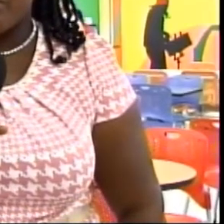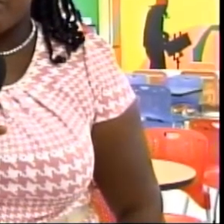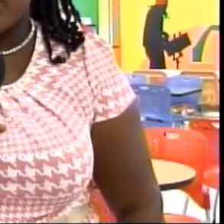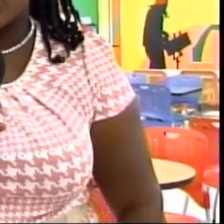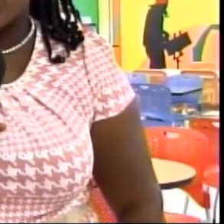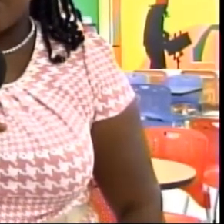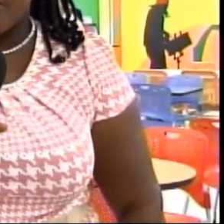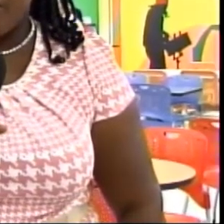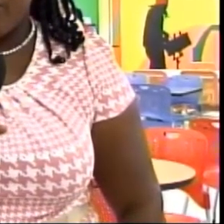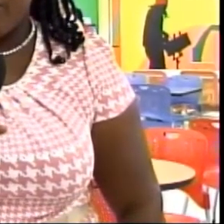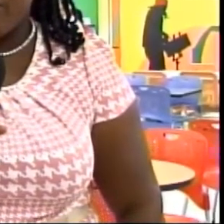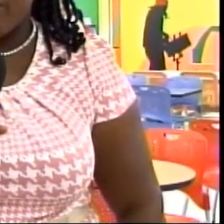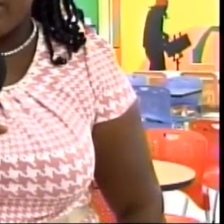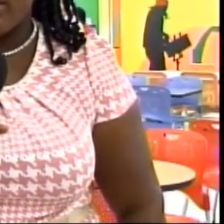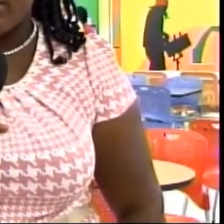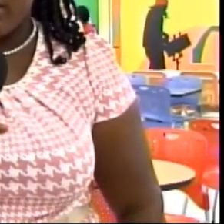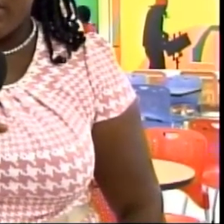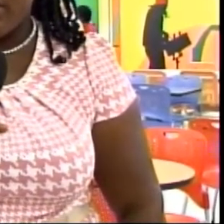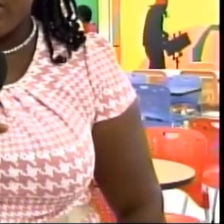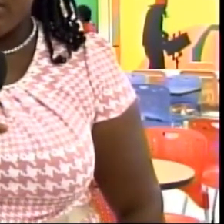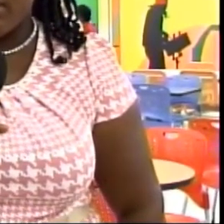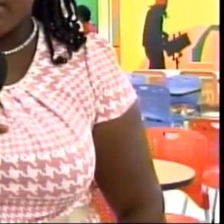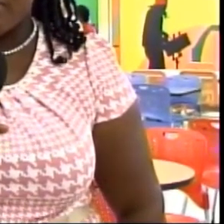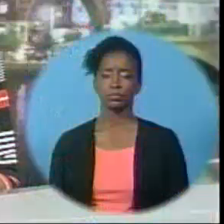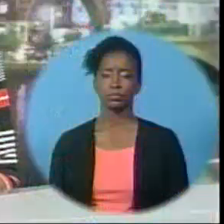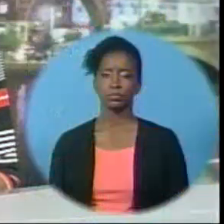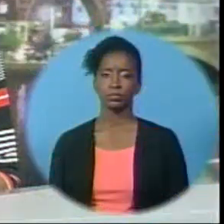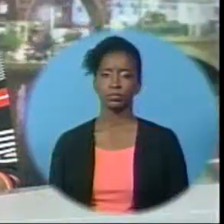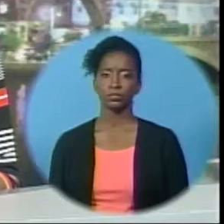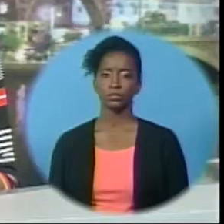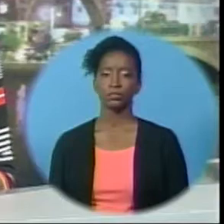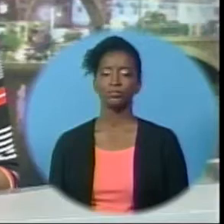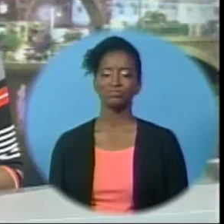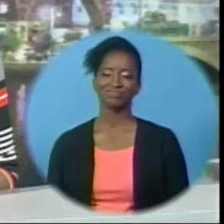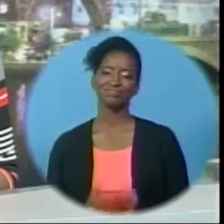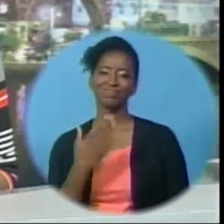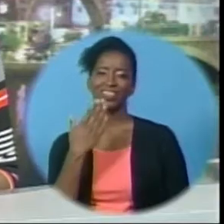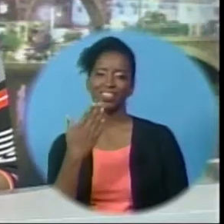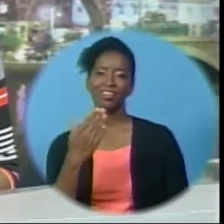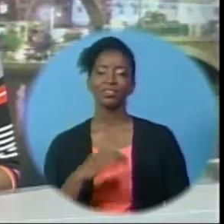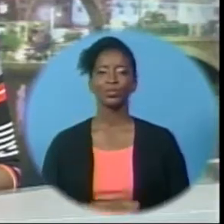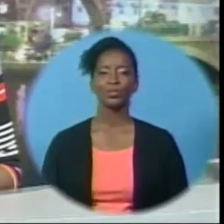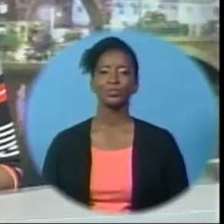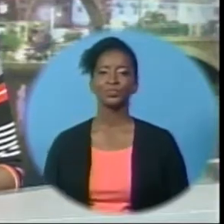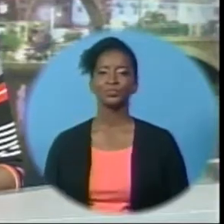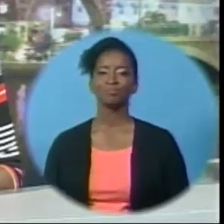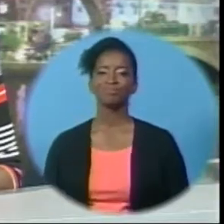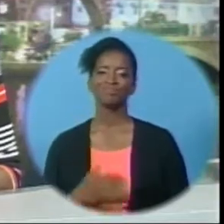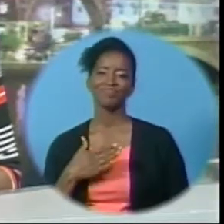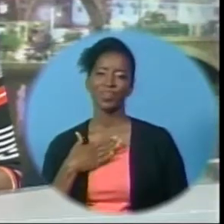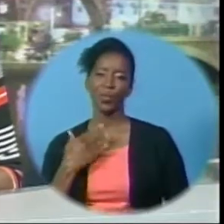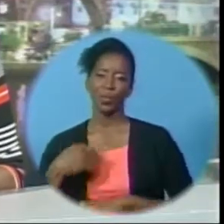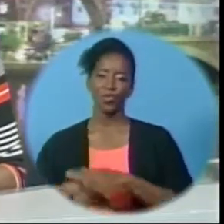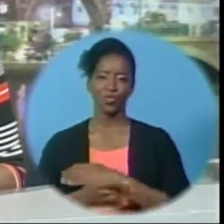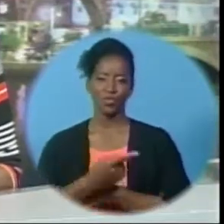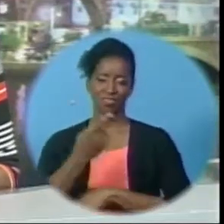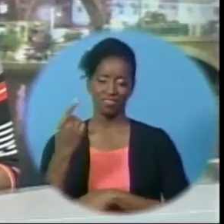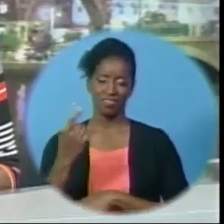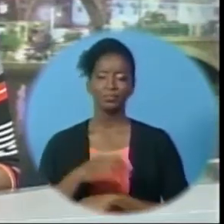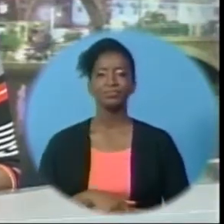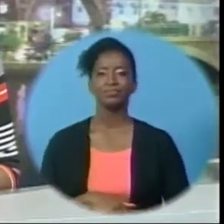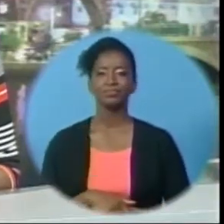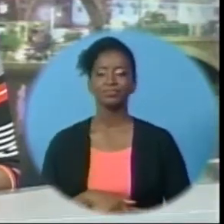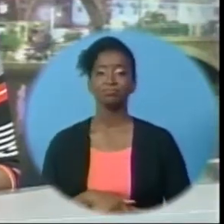direction. Sharika Griffith, CBC News. Thanks very much, Sharika, and a happy birthday to you as well. Well, a